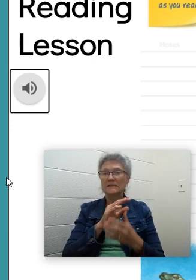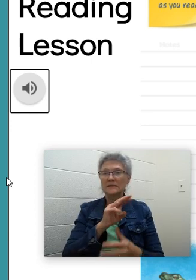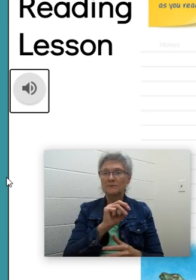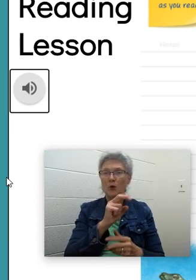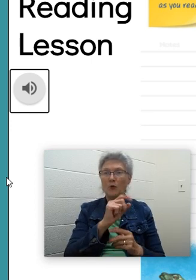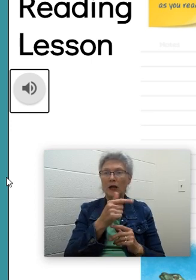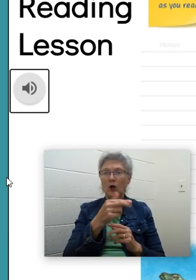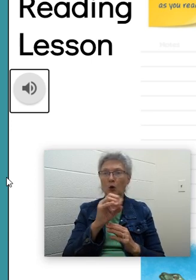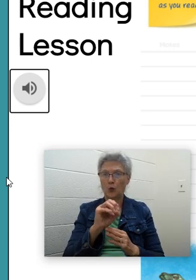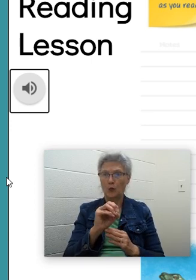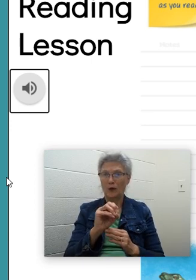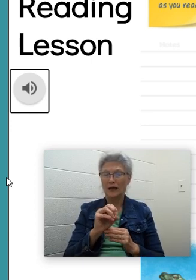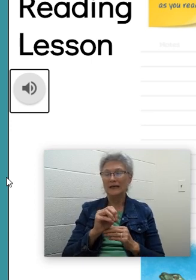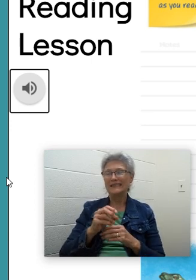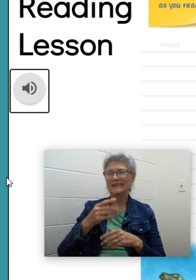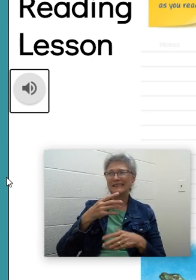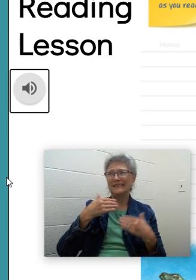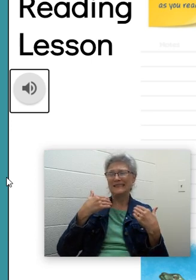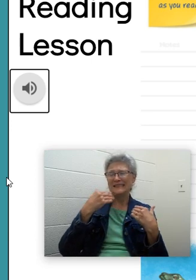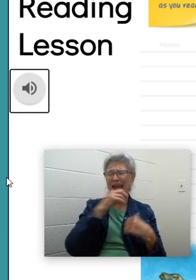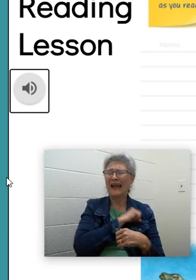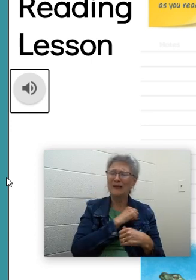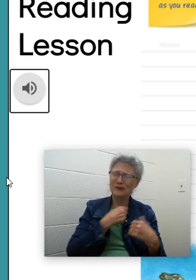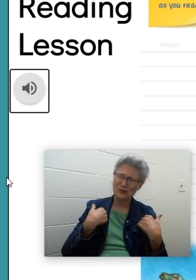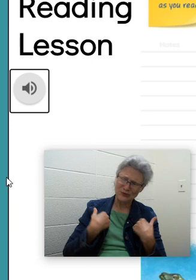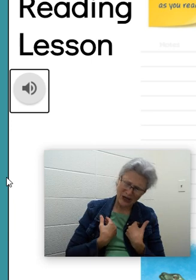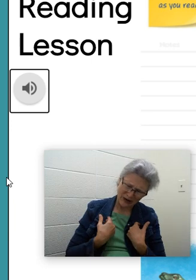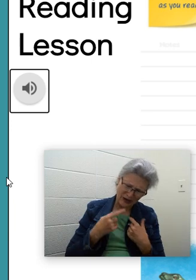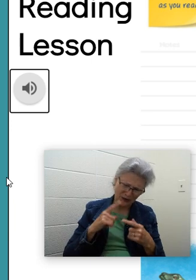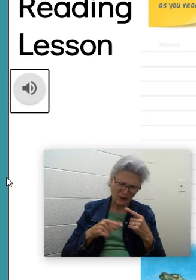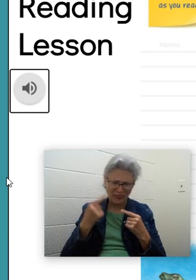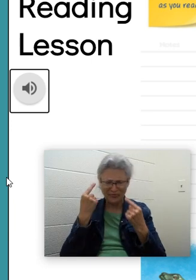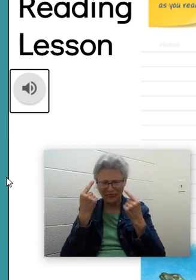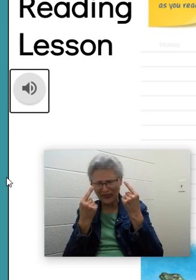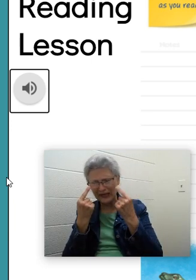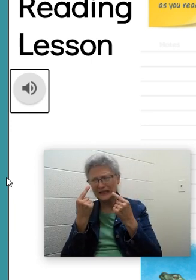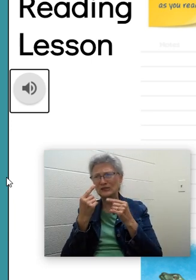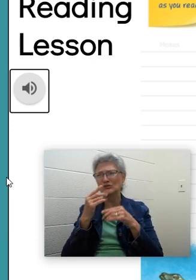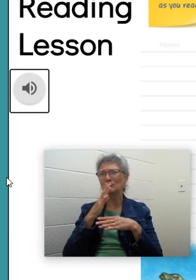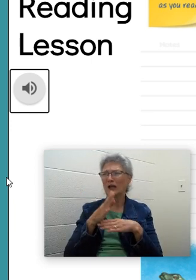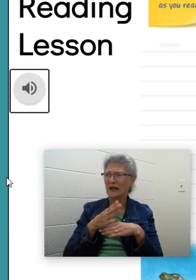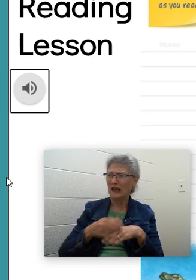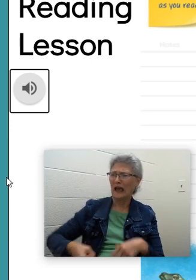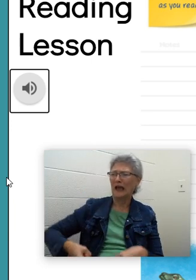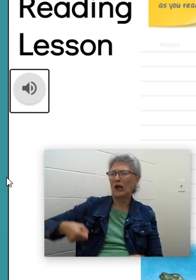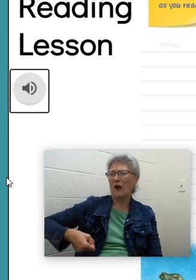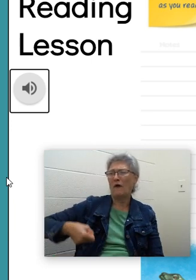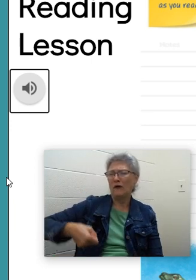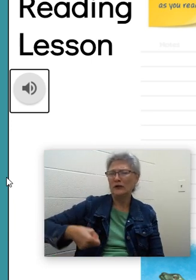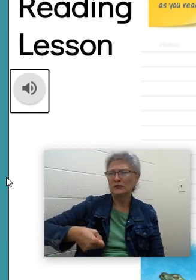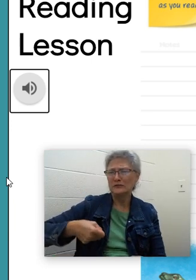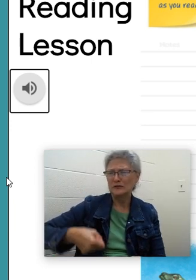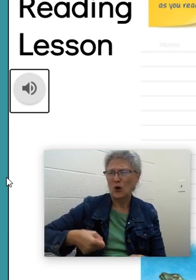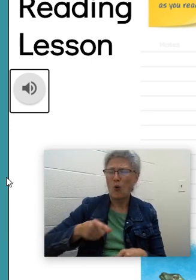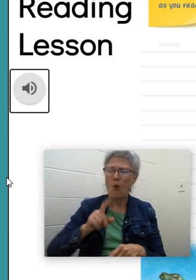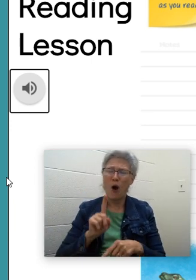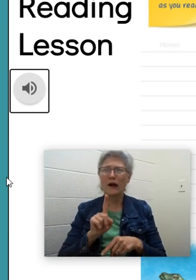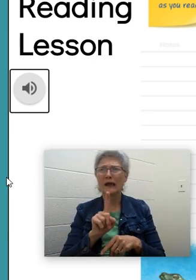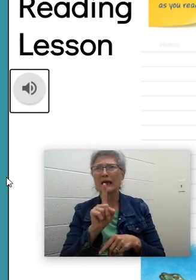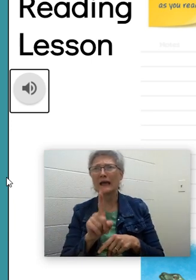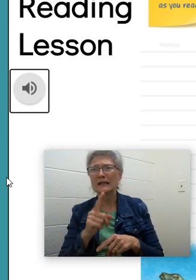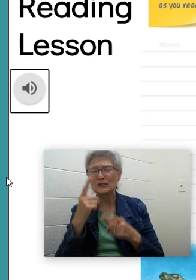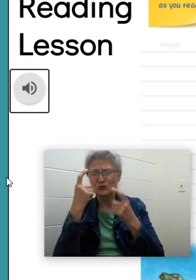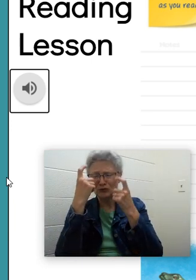couldn't think straight. He felt as if he was walking in a dream, not quite able to comprehend what was going on around